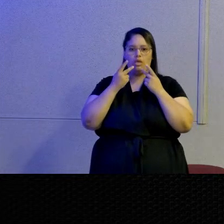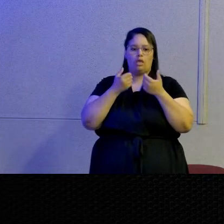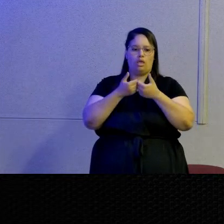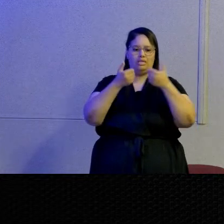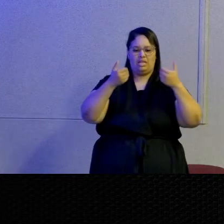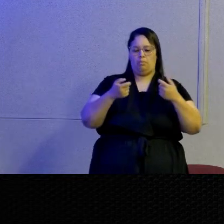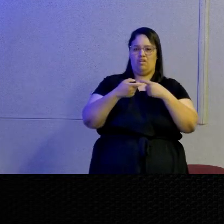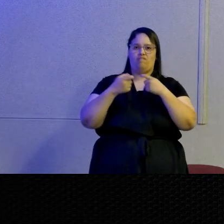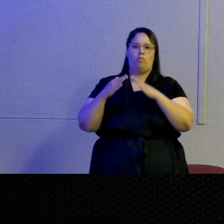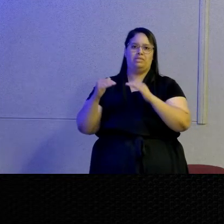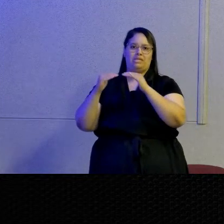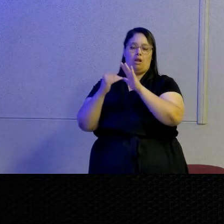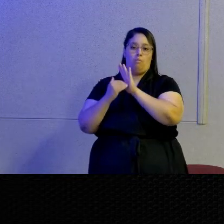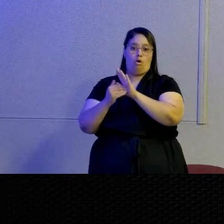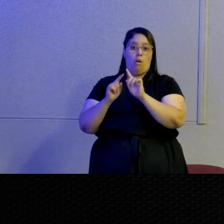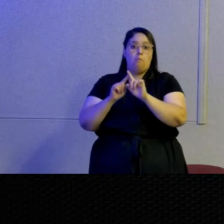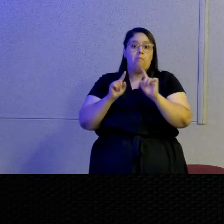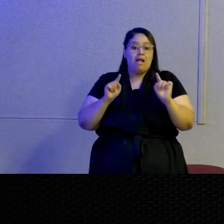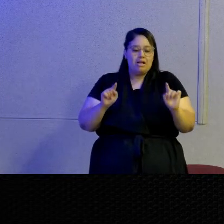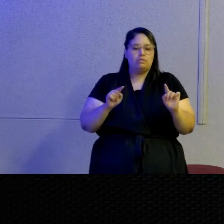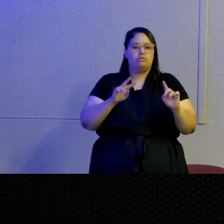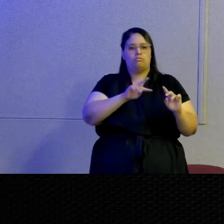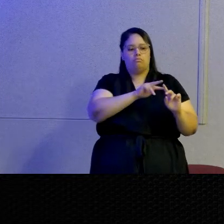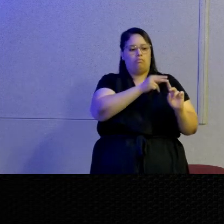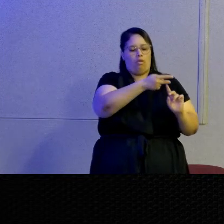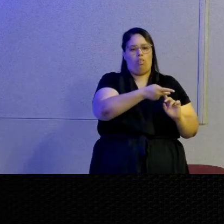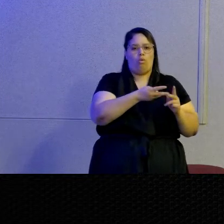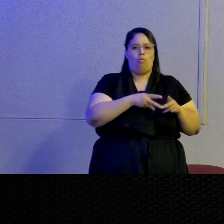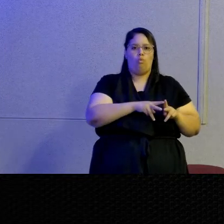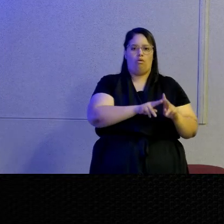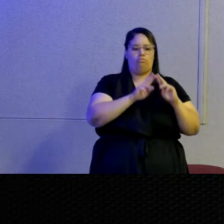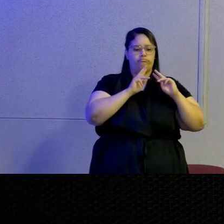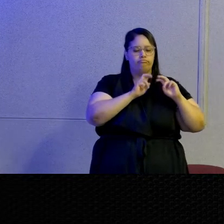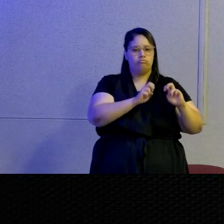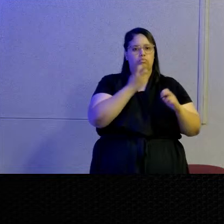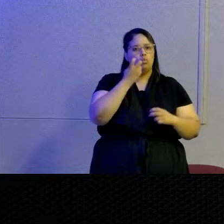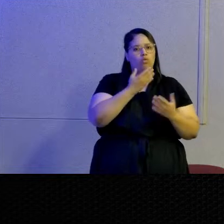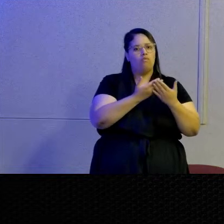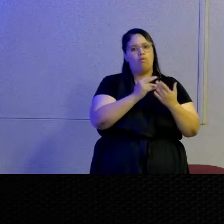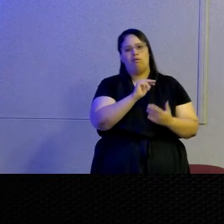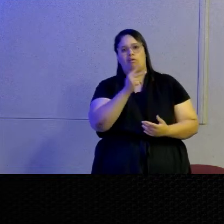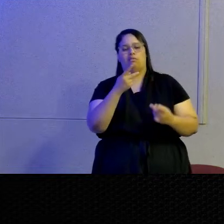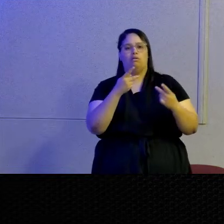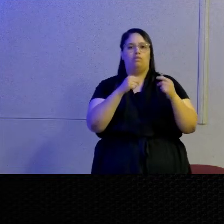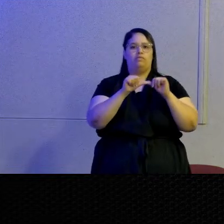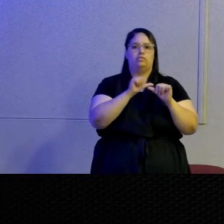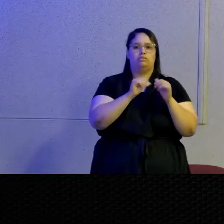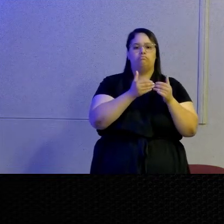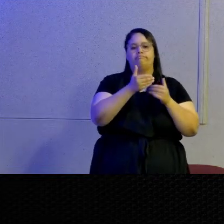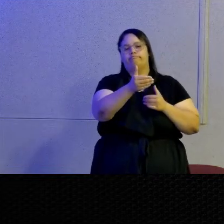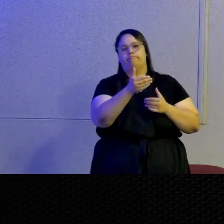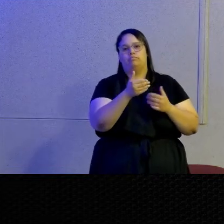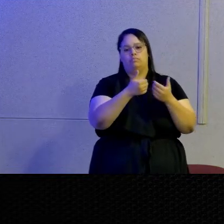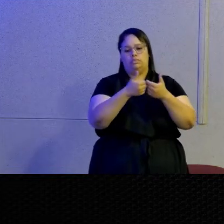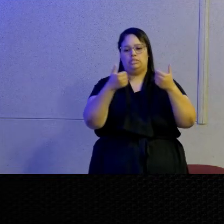overstating, but at least it's an agnostic way to look for new physics beyond the standard model.